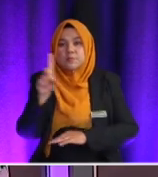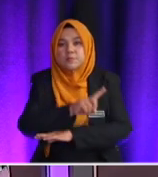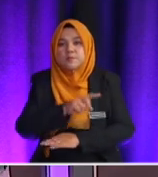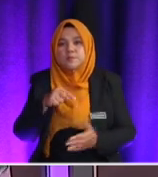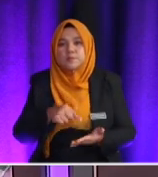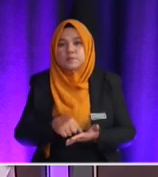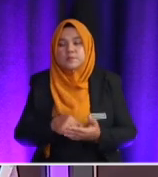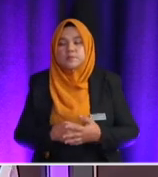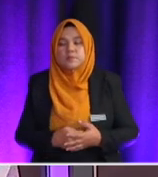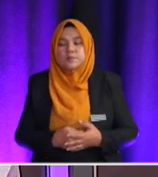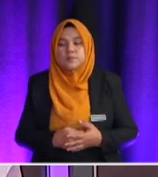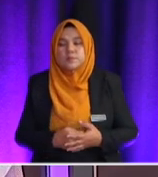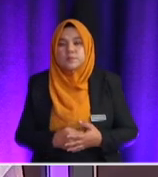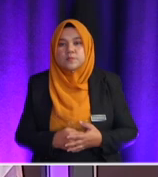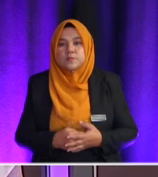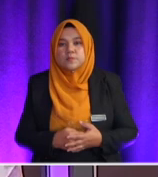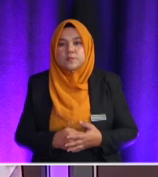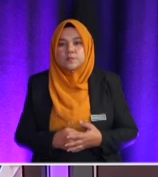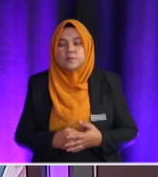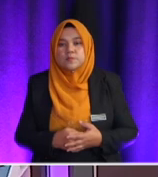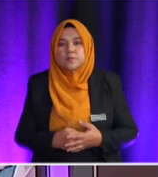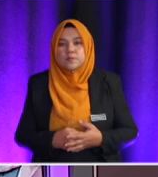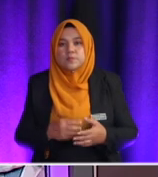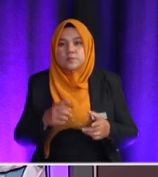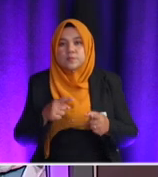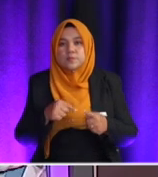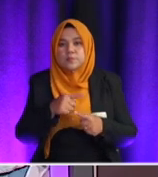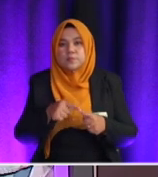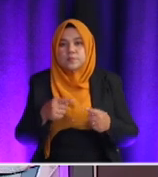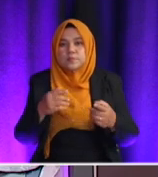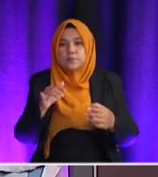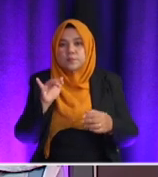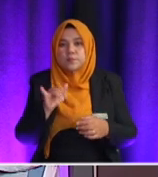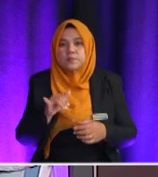what sentence structure that you can answer? So you can try